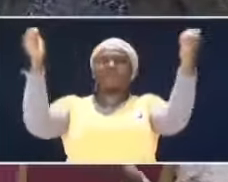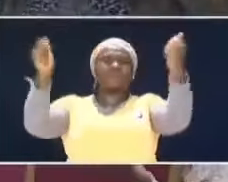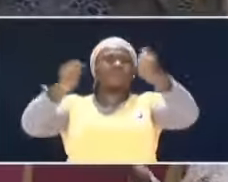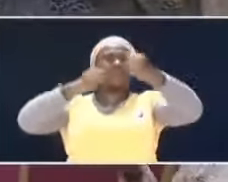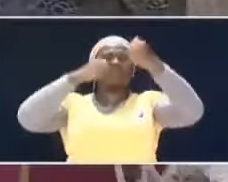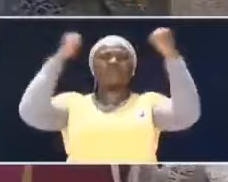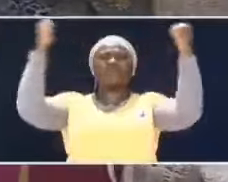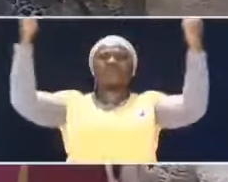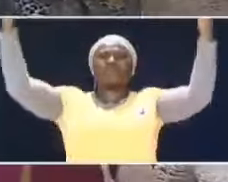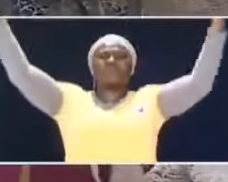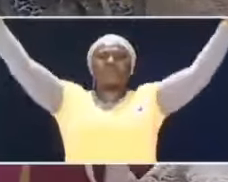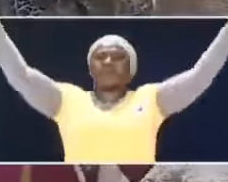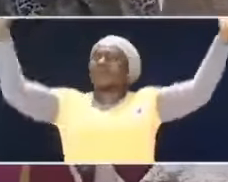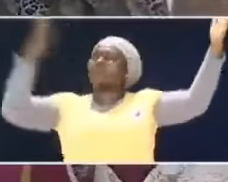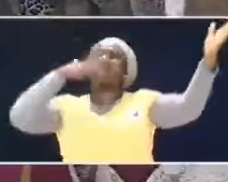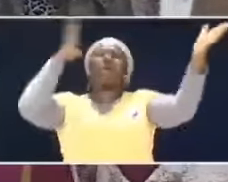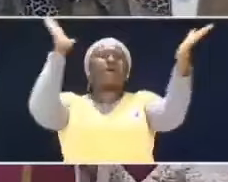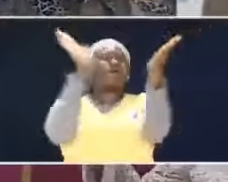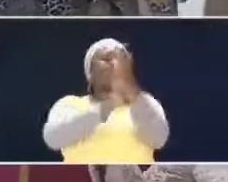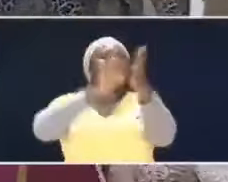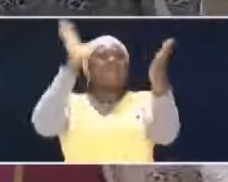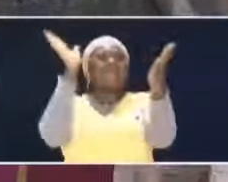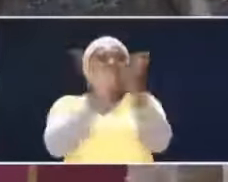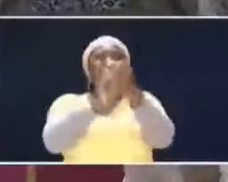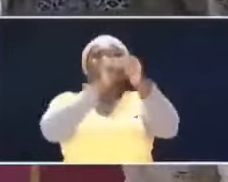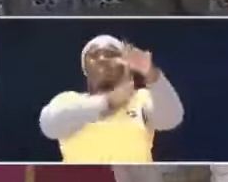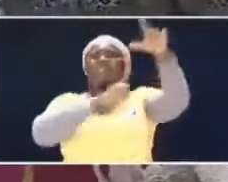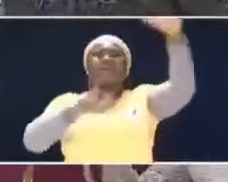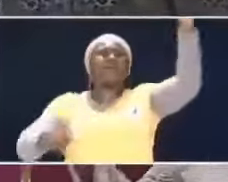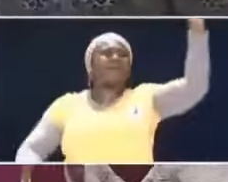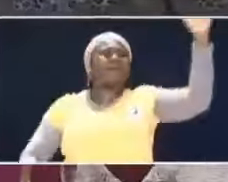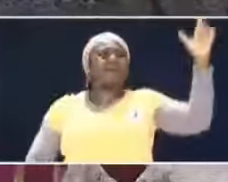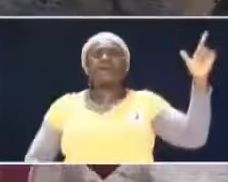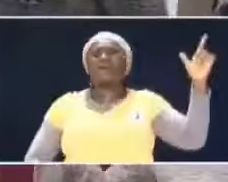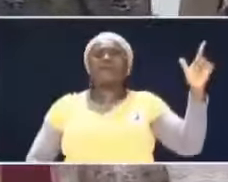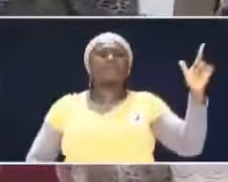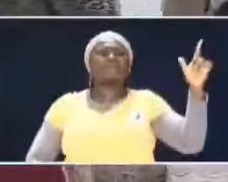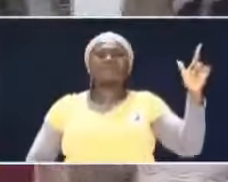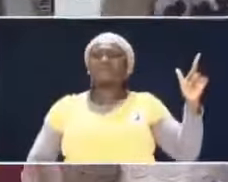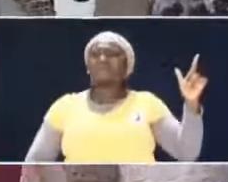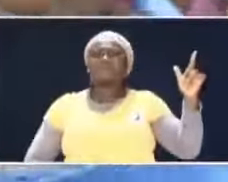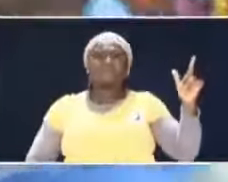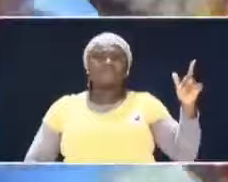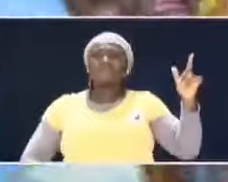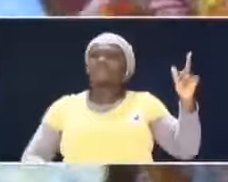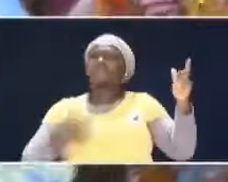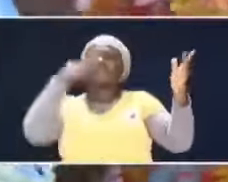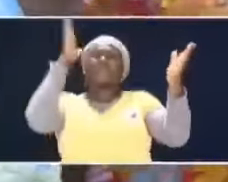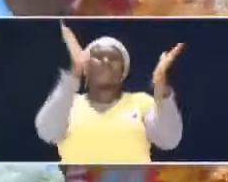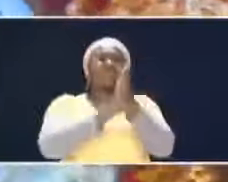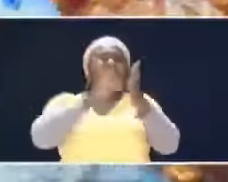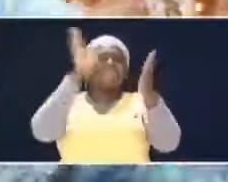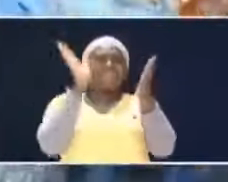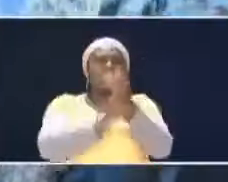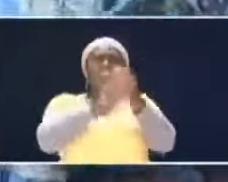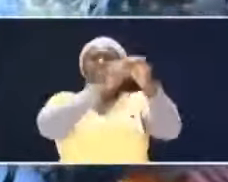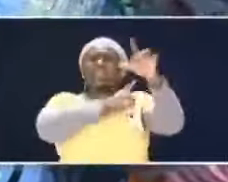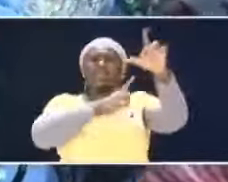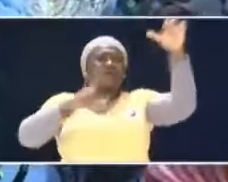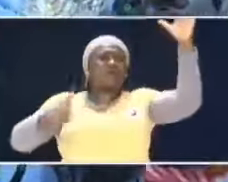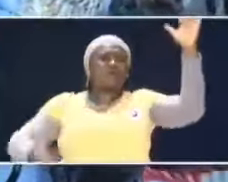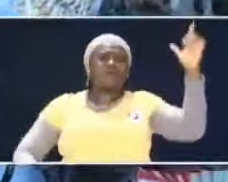Lift your hands and tell him, praise the Lord. Praise the Lord. Say, praise the Lord. Praise